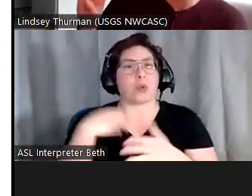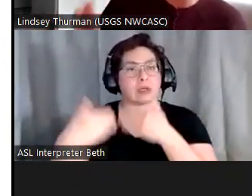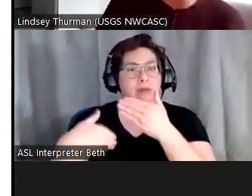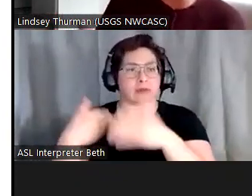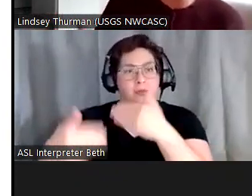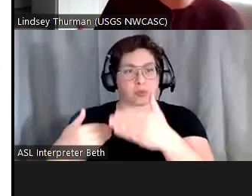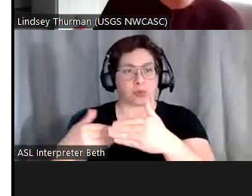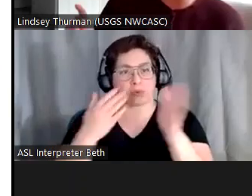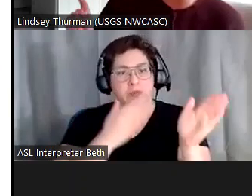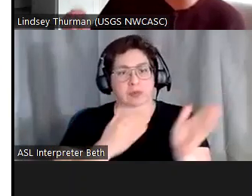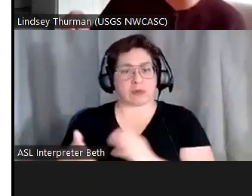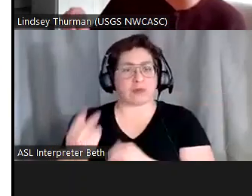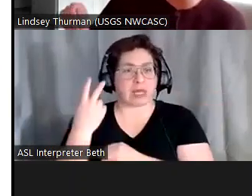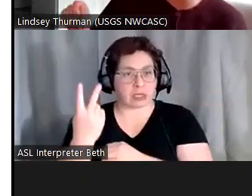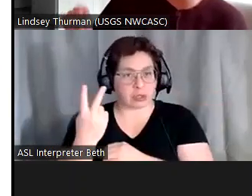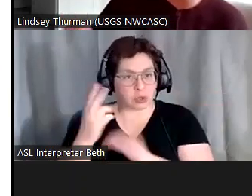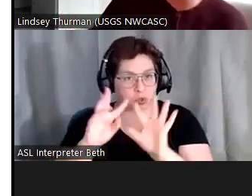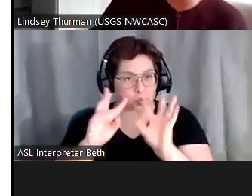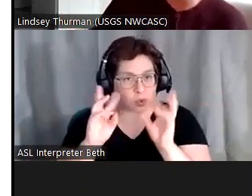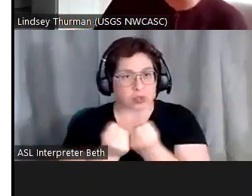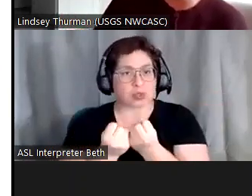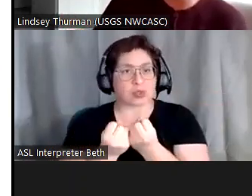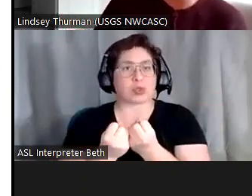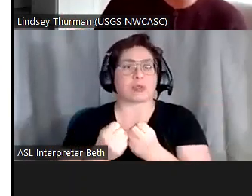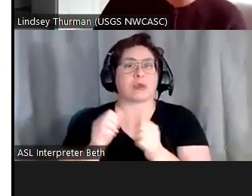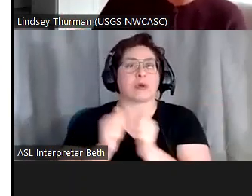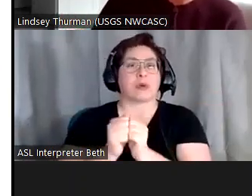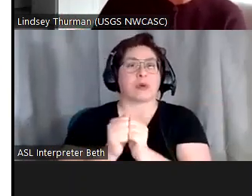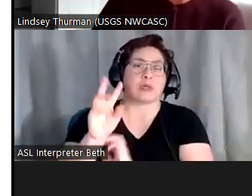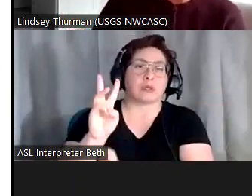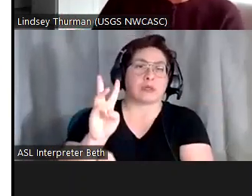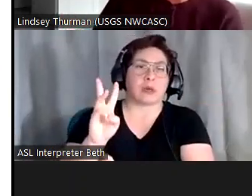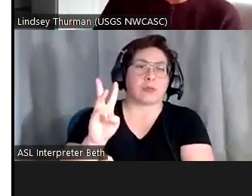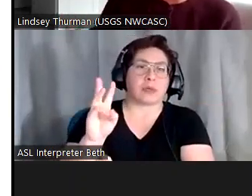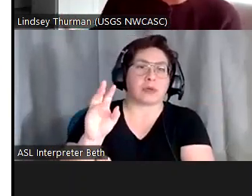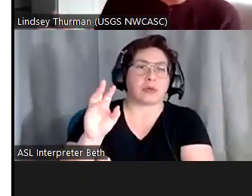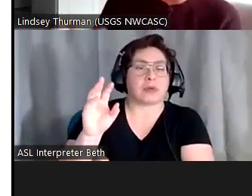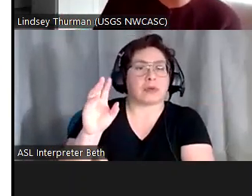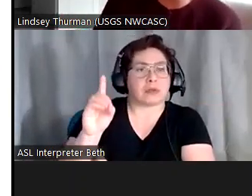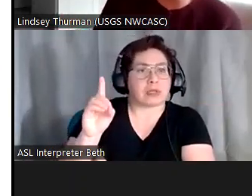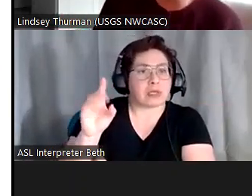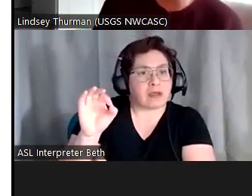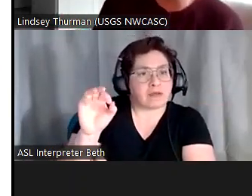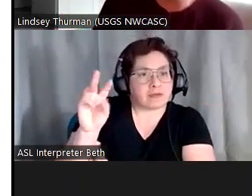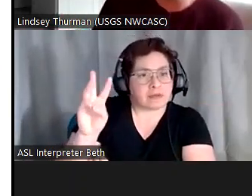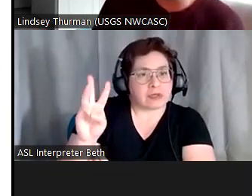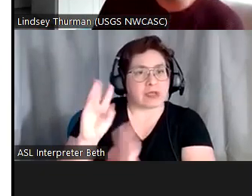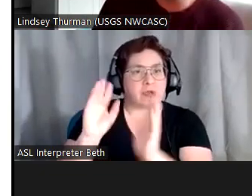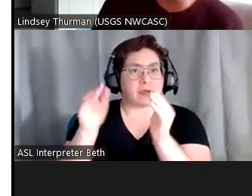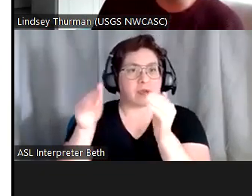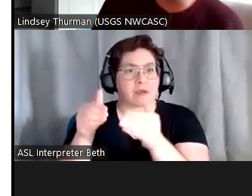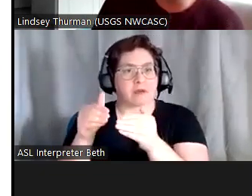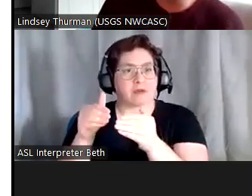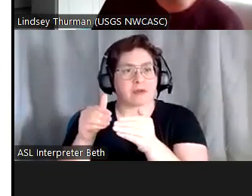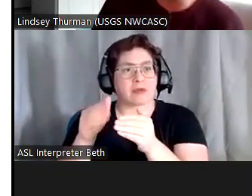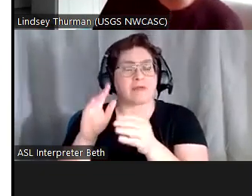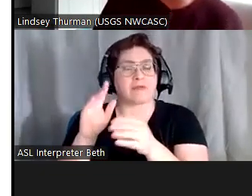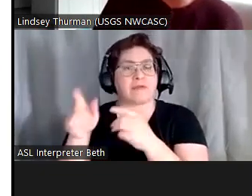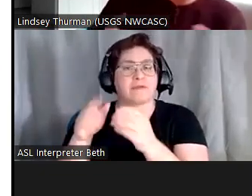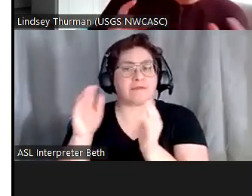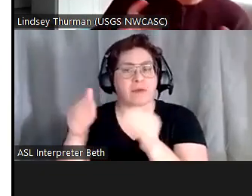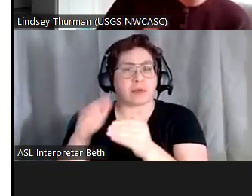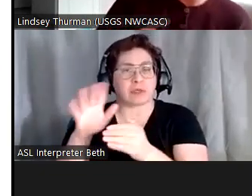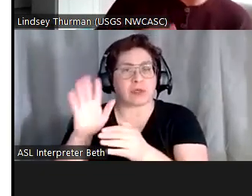planning 2 workshops. One is with WDFW. We'll be focusing in specifically on their state wildlife action plan